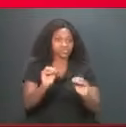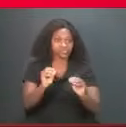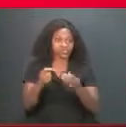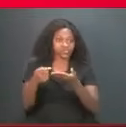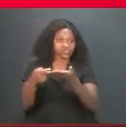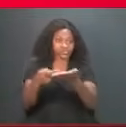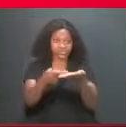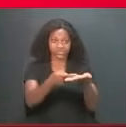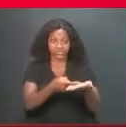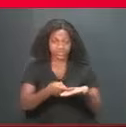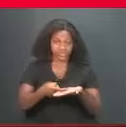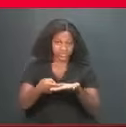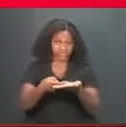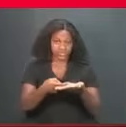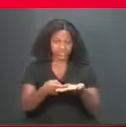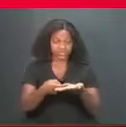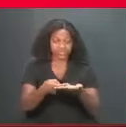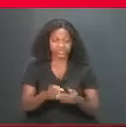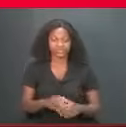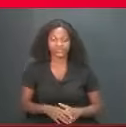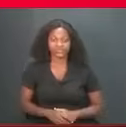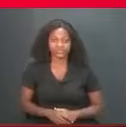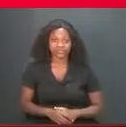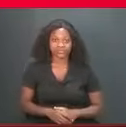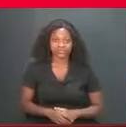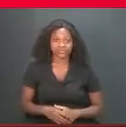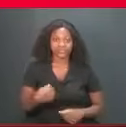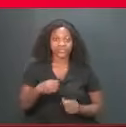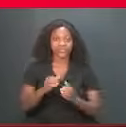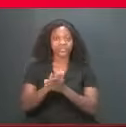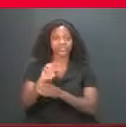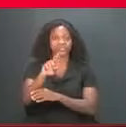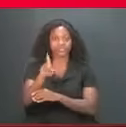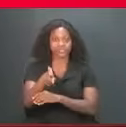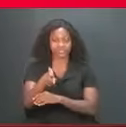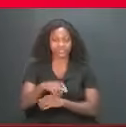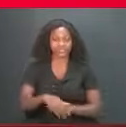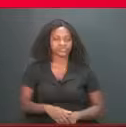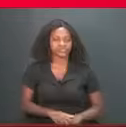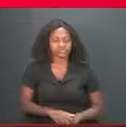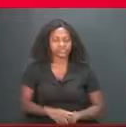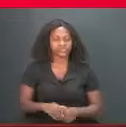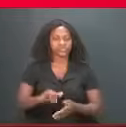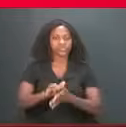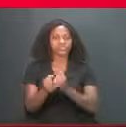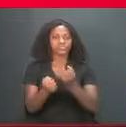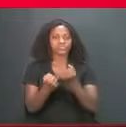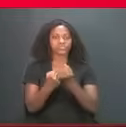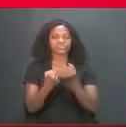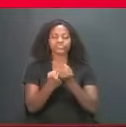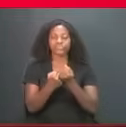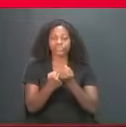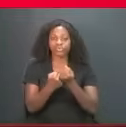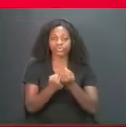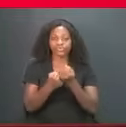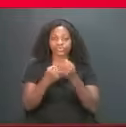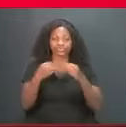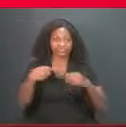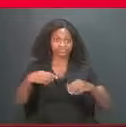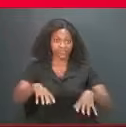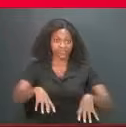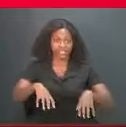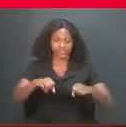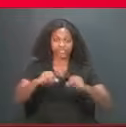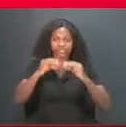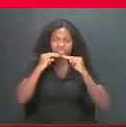of any further consideration, I put the question. Those in favor of the adoption of